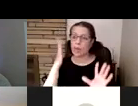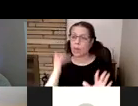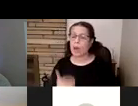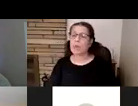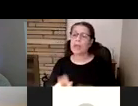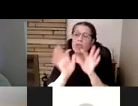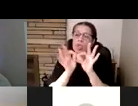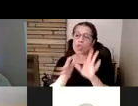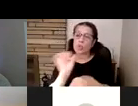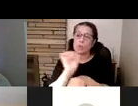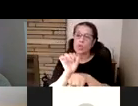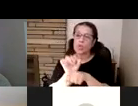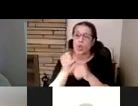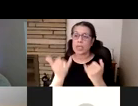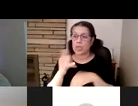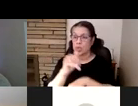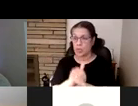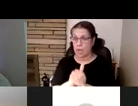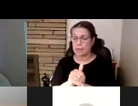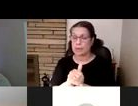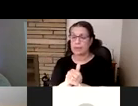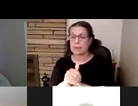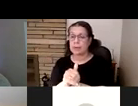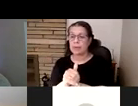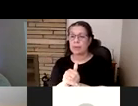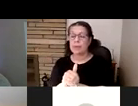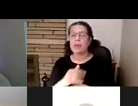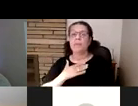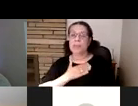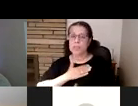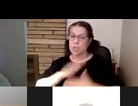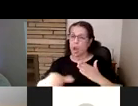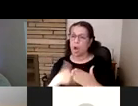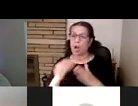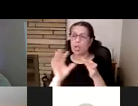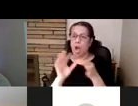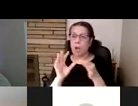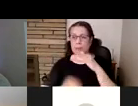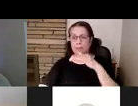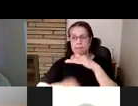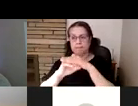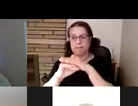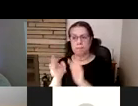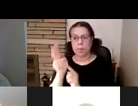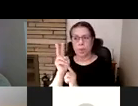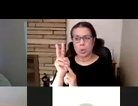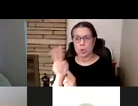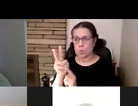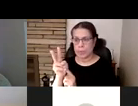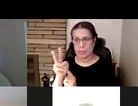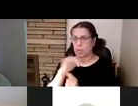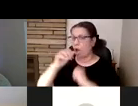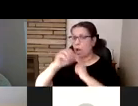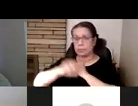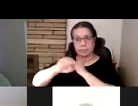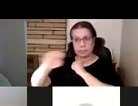interpreters working with us this evening. Limit all comments to no more than 2 minutes so we can get to everybody. We